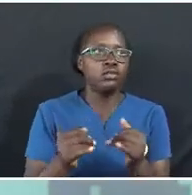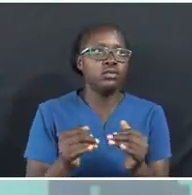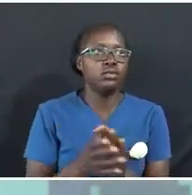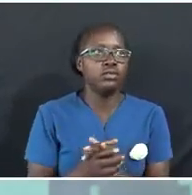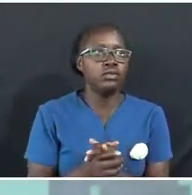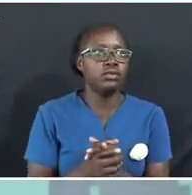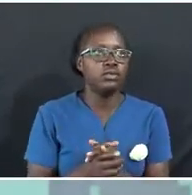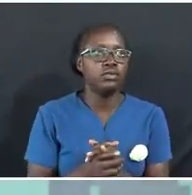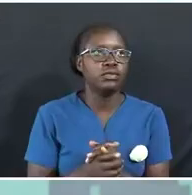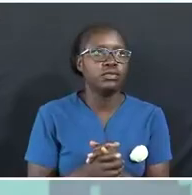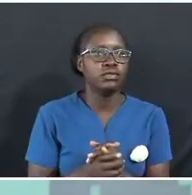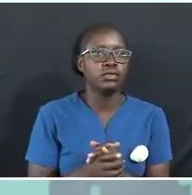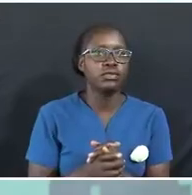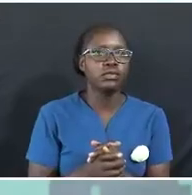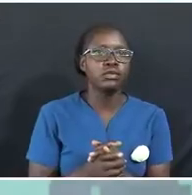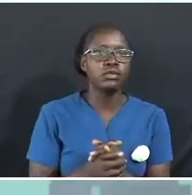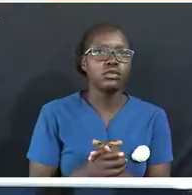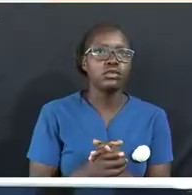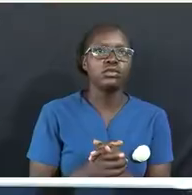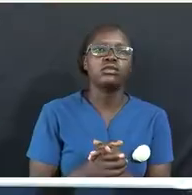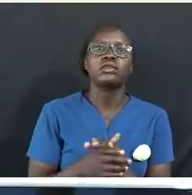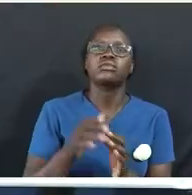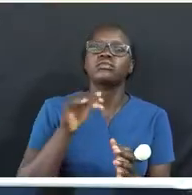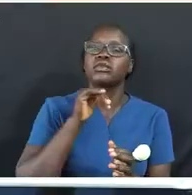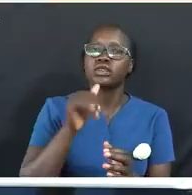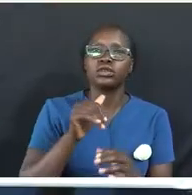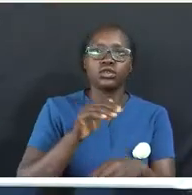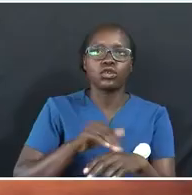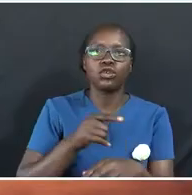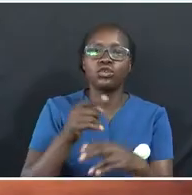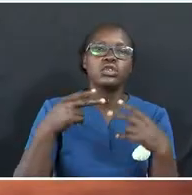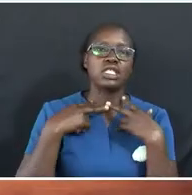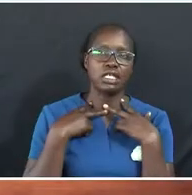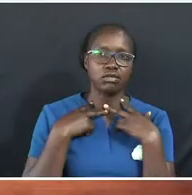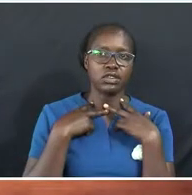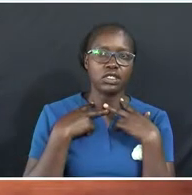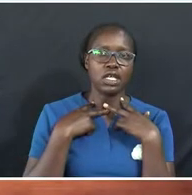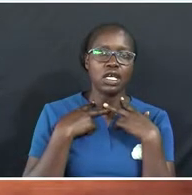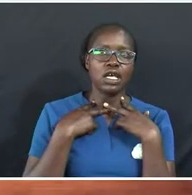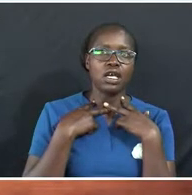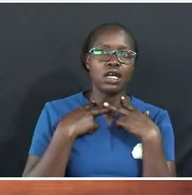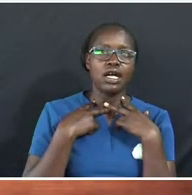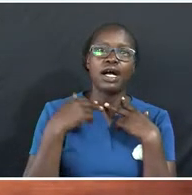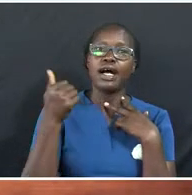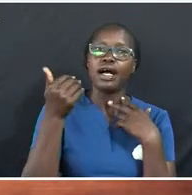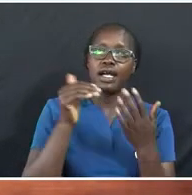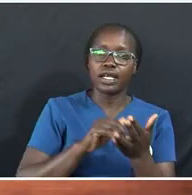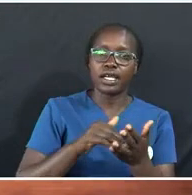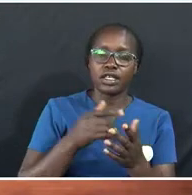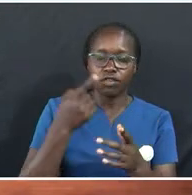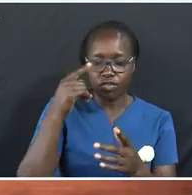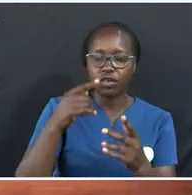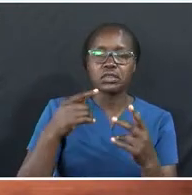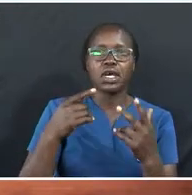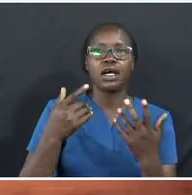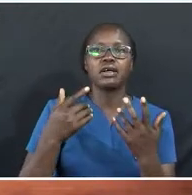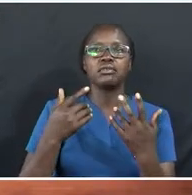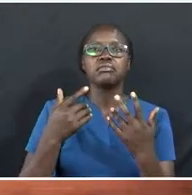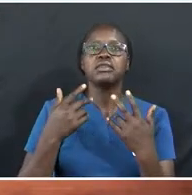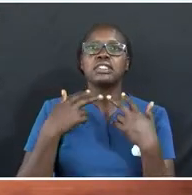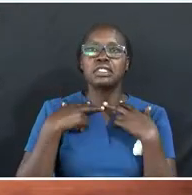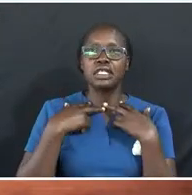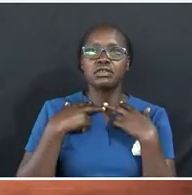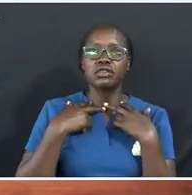something else. No longer do I call you servants, for a servant does not know what his master is